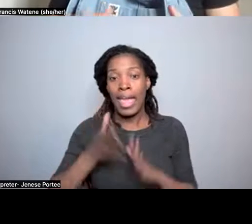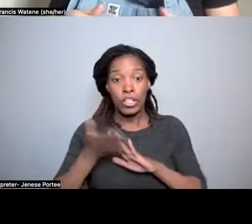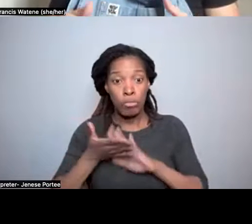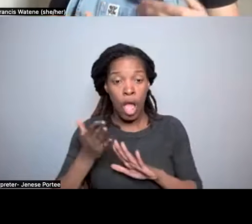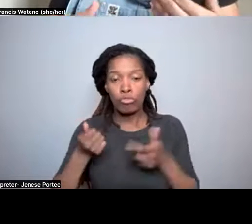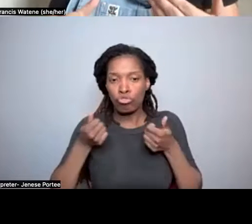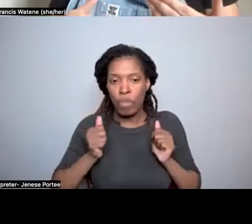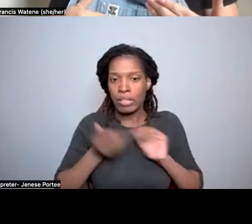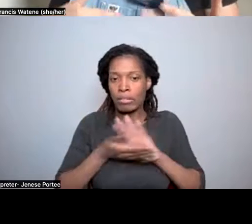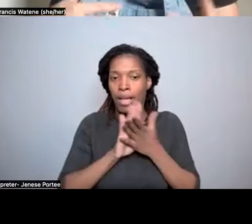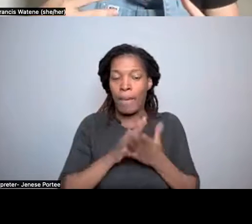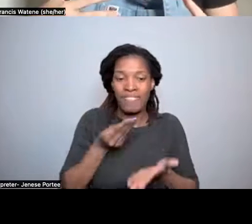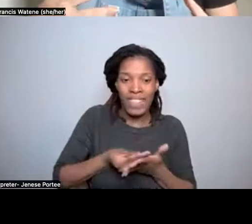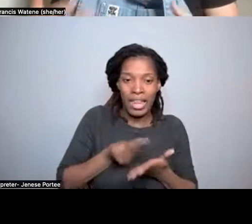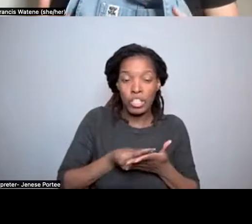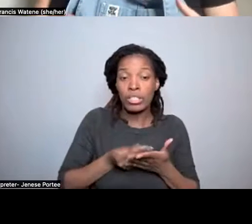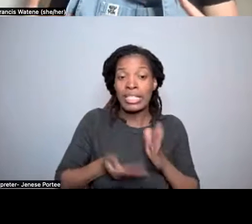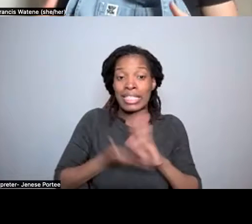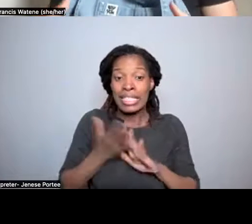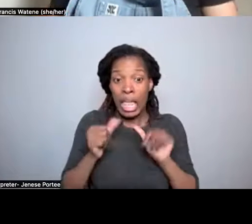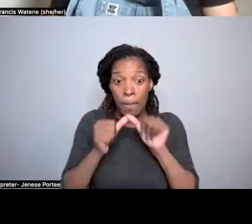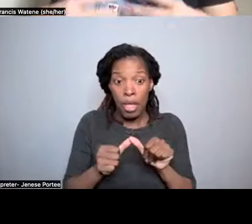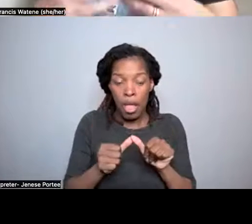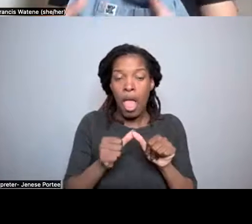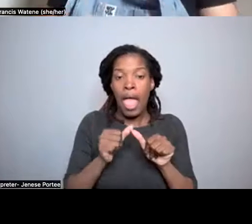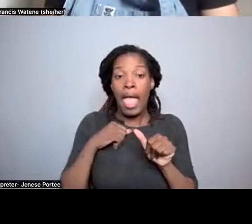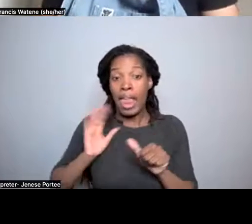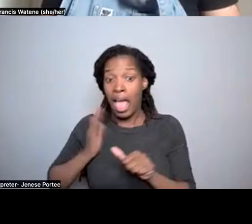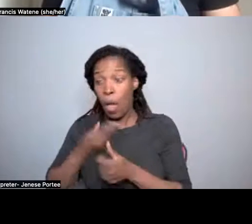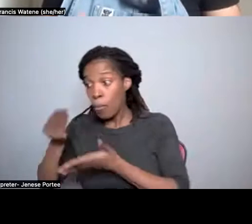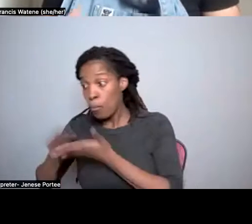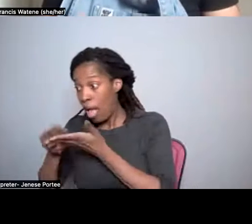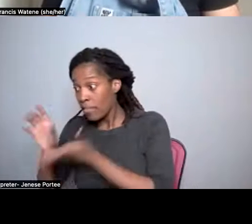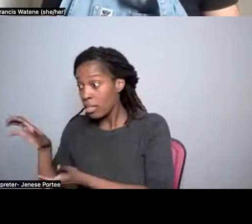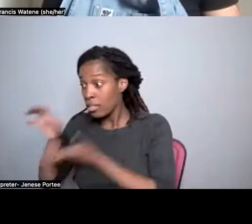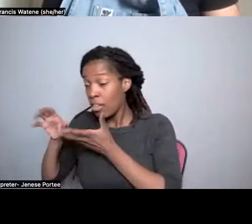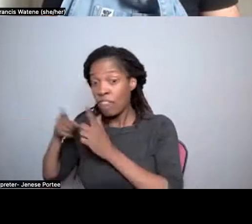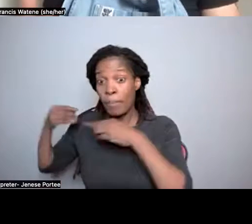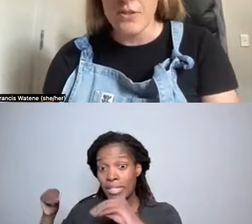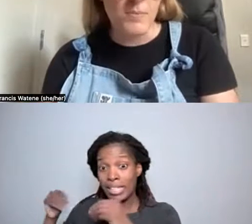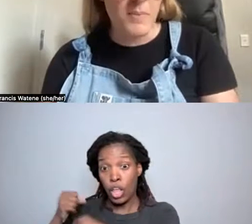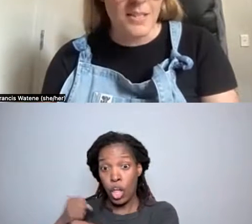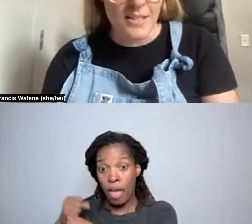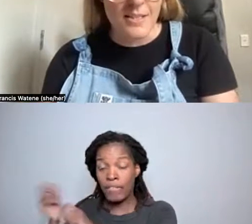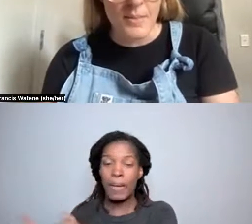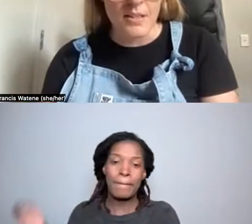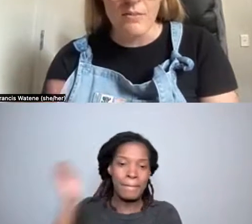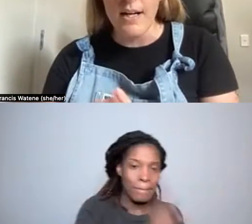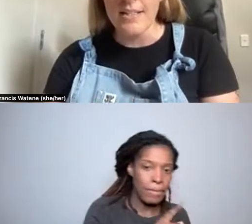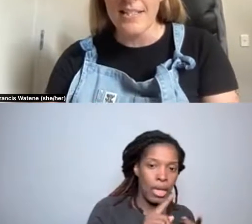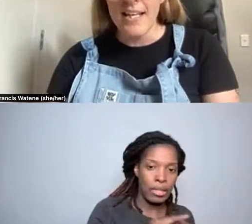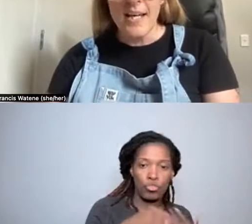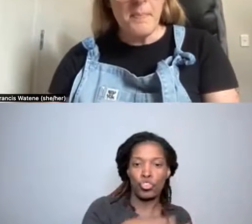sustainable and reinvest the profits that are made from coffee sales back into social objectives, which for me is